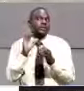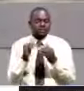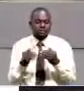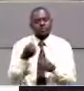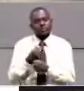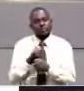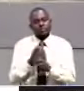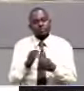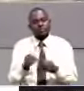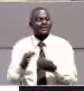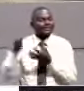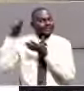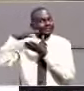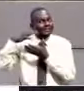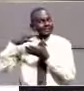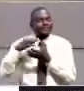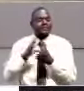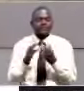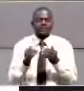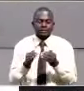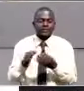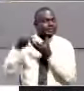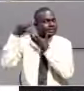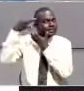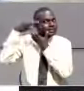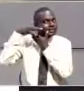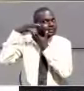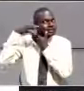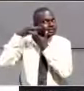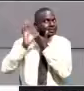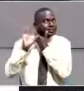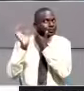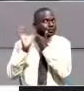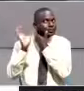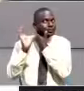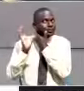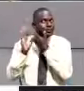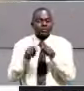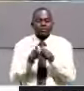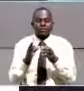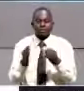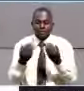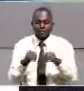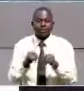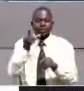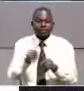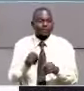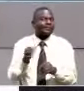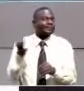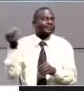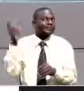function is to bypass the damaged hearing organ by electrically stimulating the auditory nerve. The device enables someone to